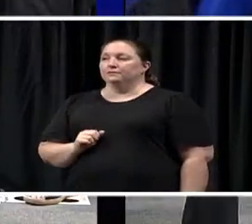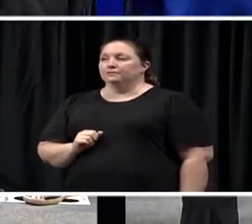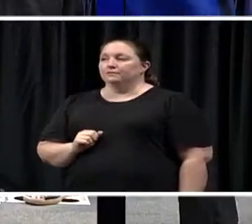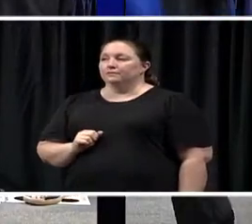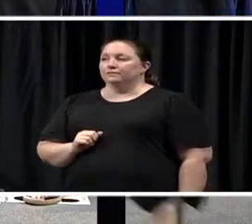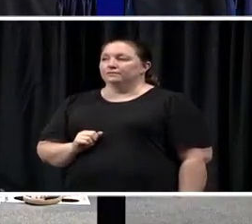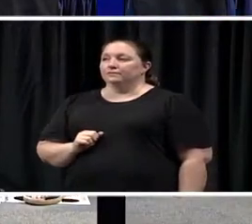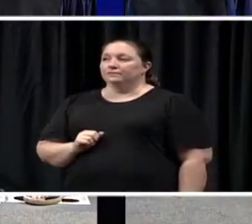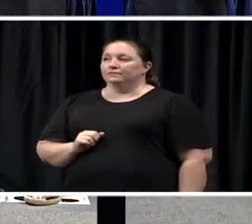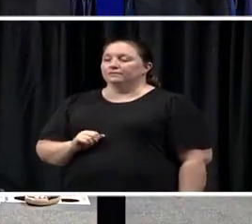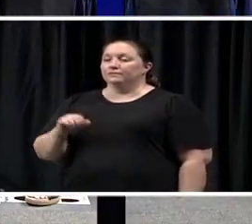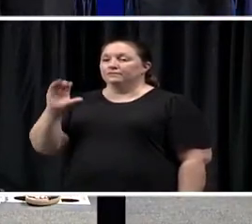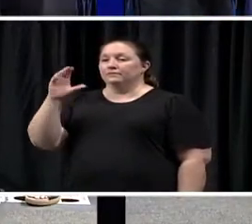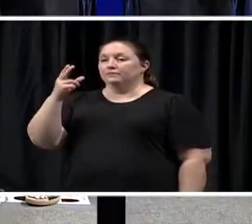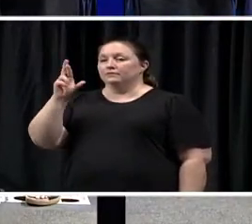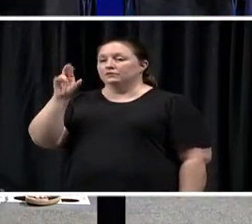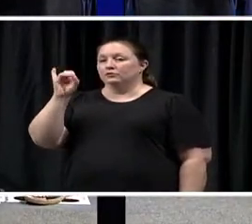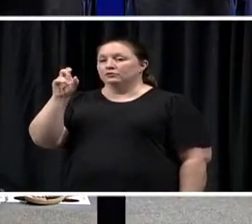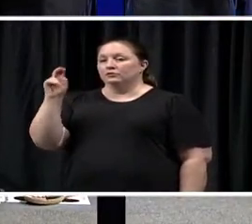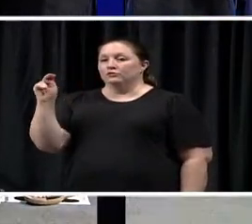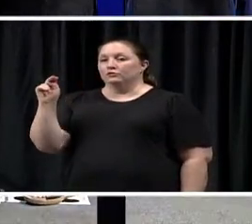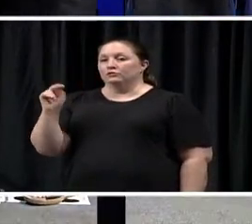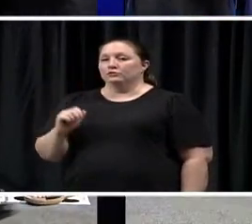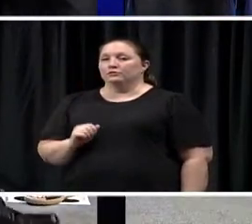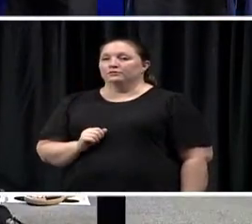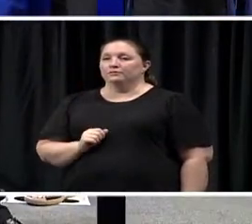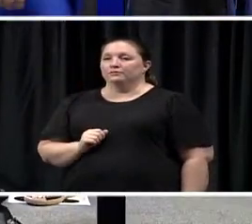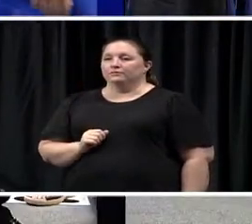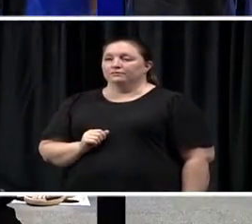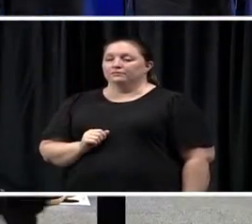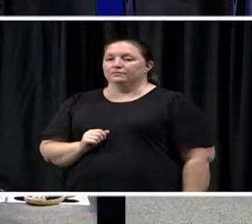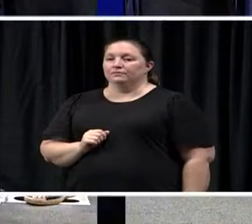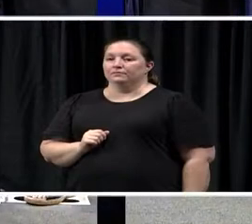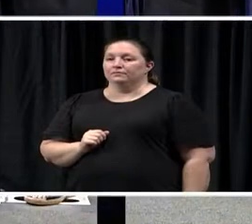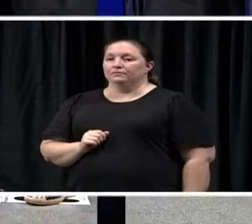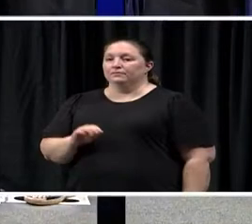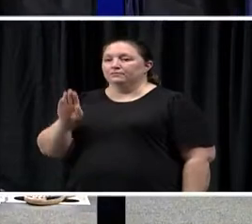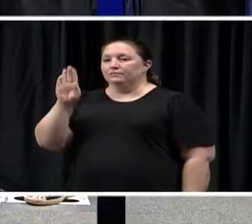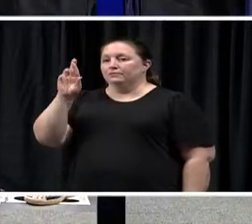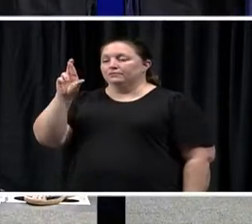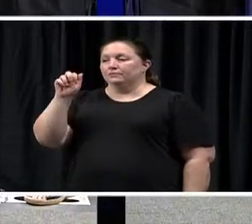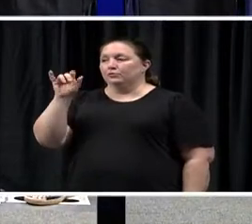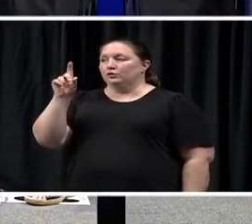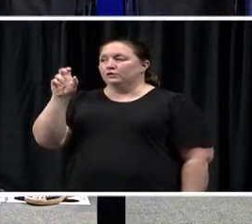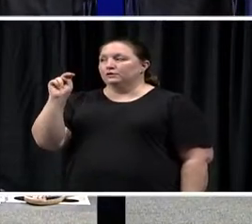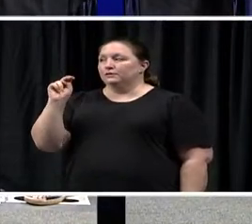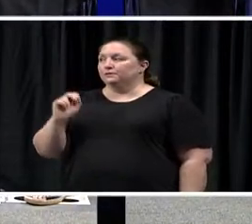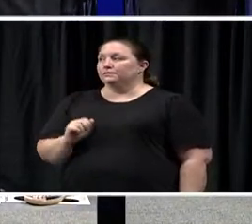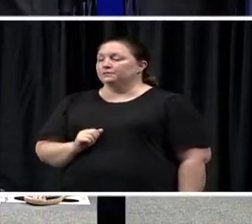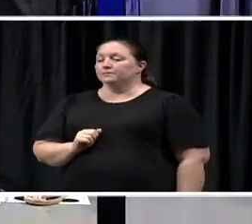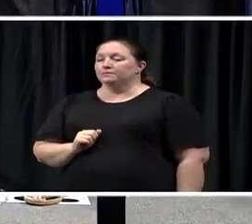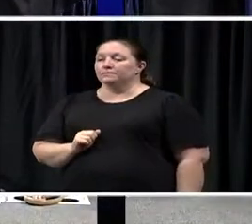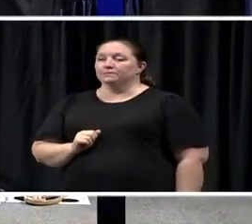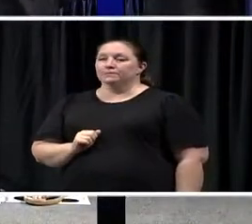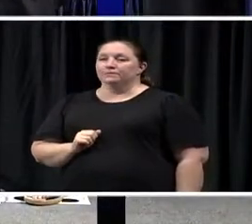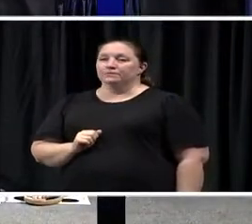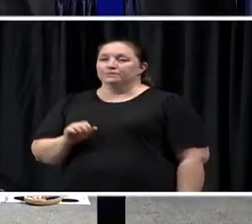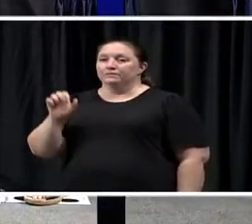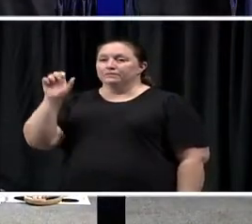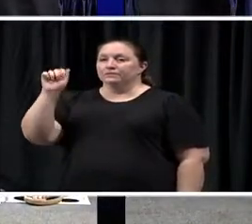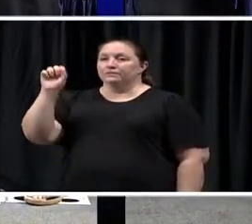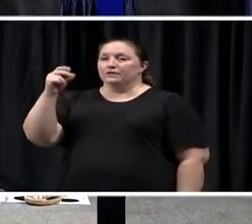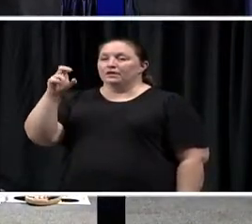Barentine. Christian Xavier Belongi. Braden Jace Bell.